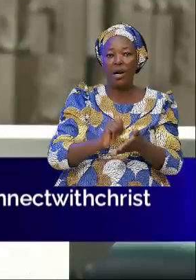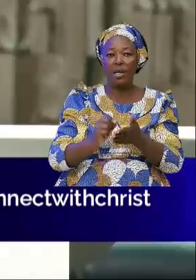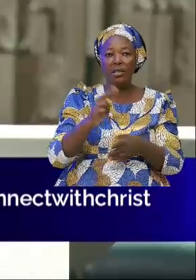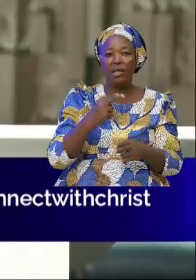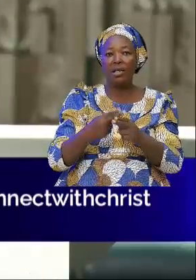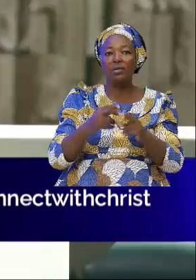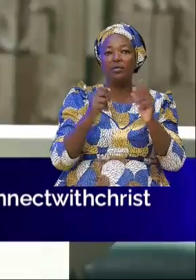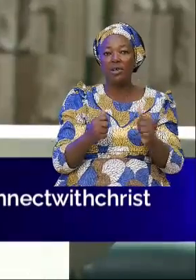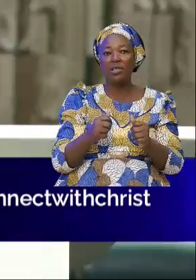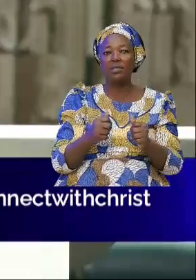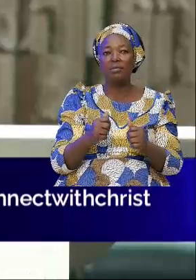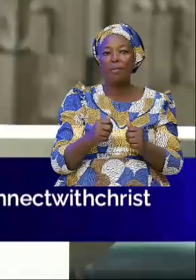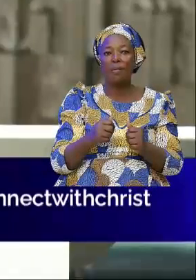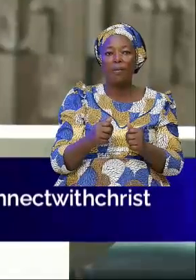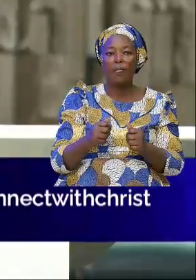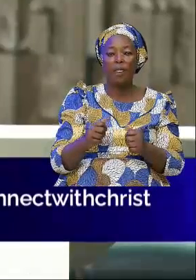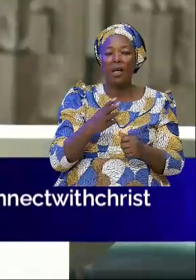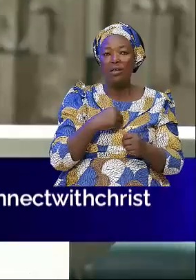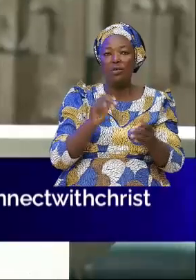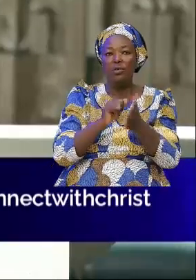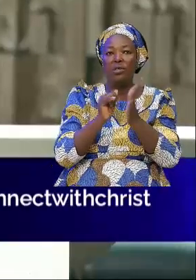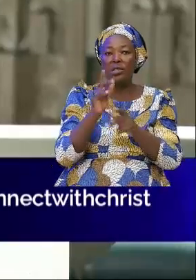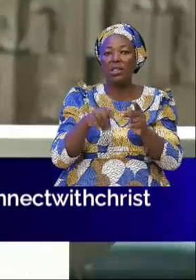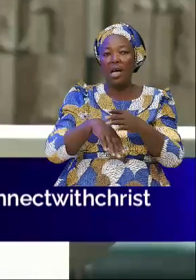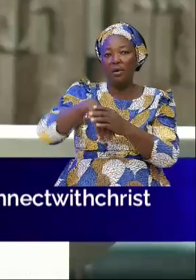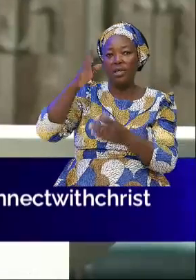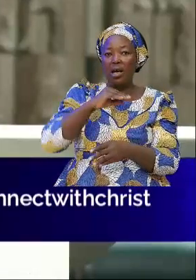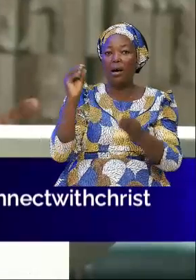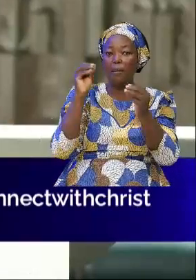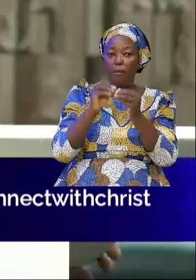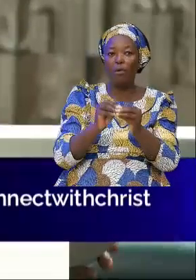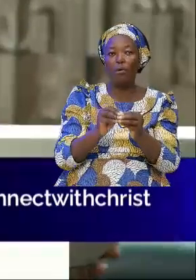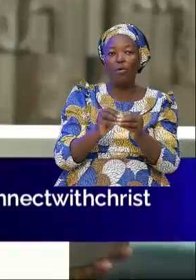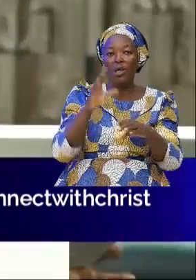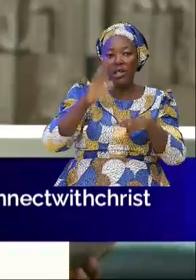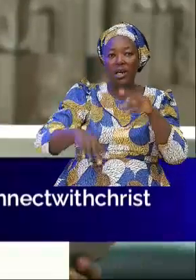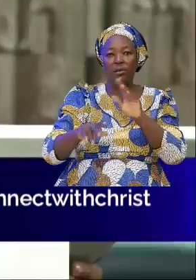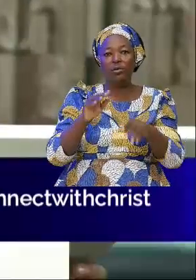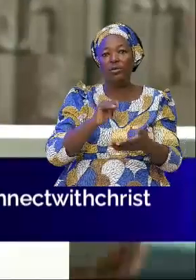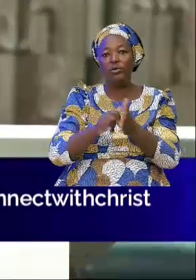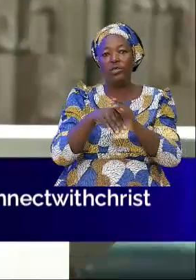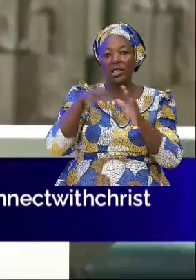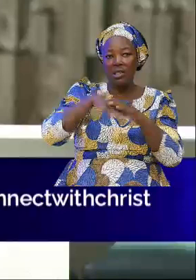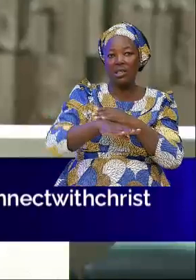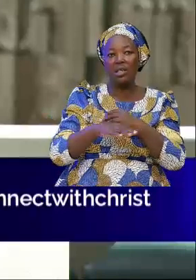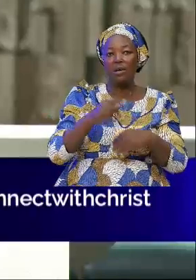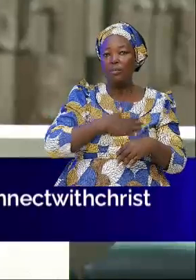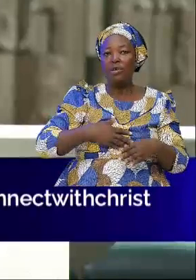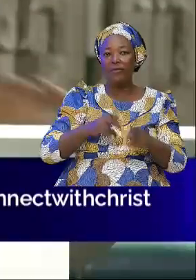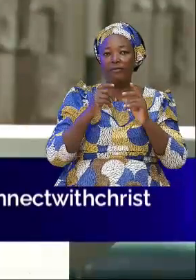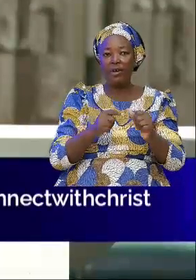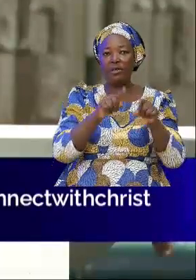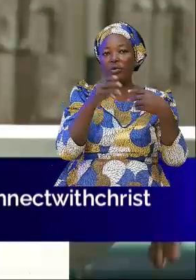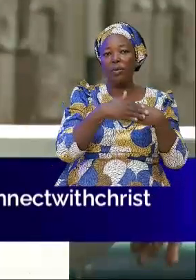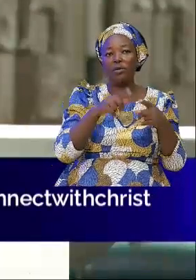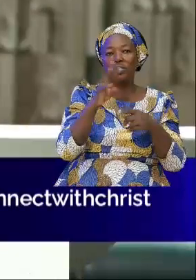people outside. We have so many people outside, almost more than the people inside. Quickly get